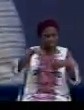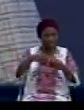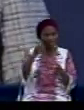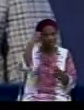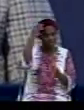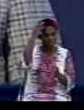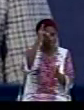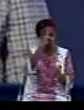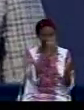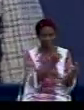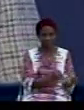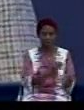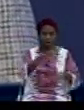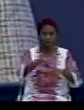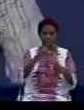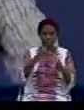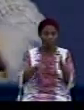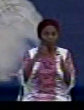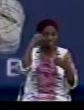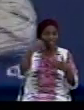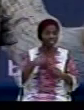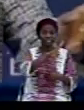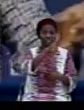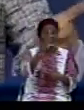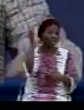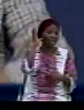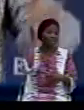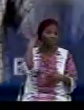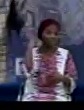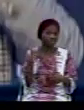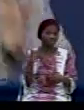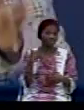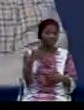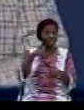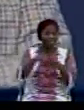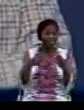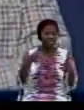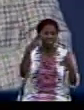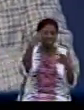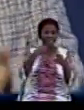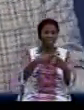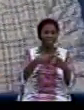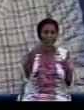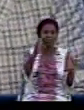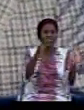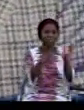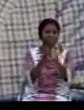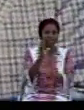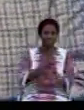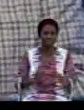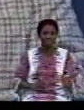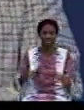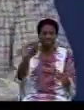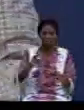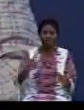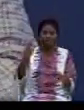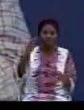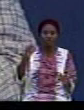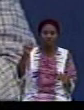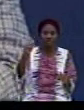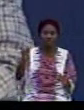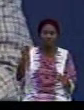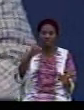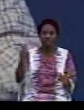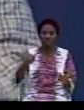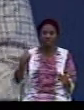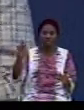on what he had never heard. In the name of Jesus Christ of Nazareth, rise up